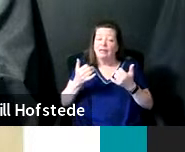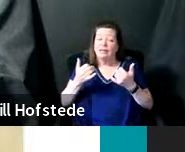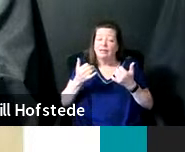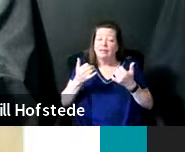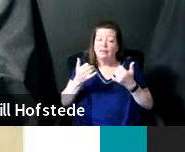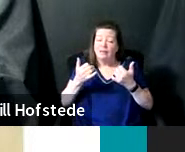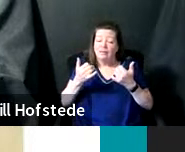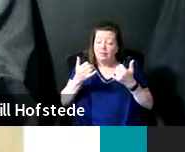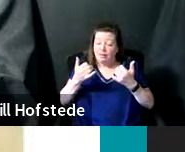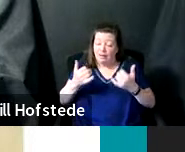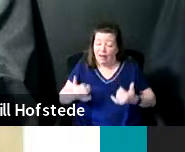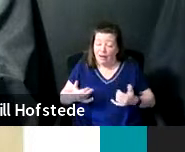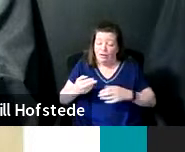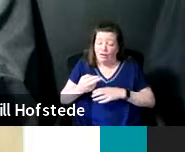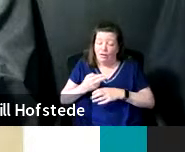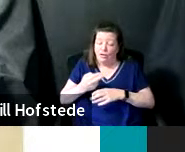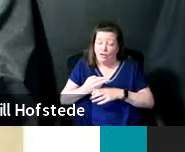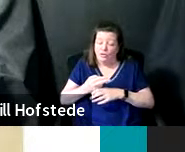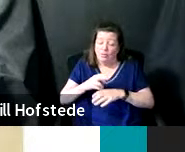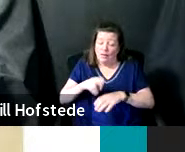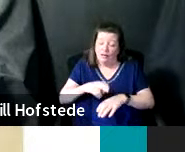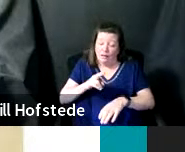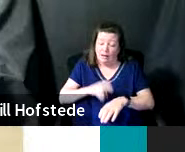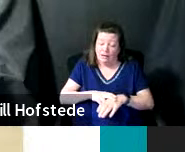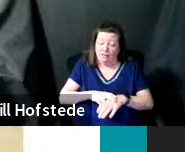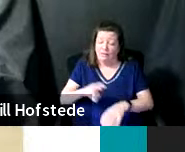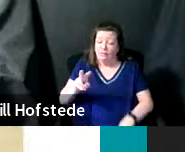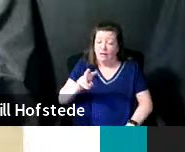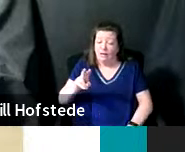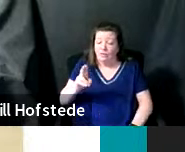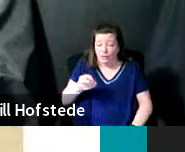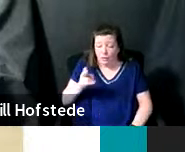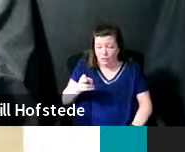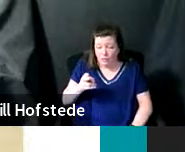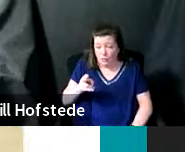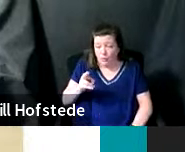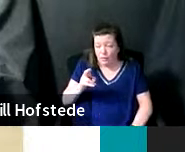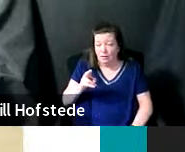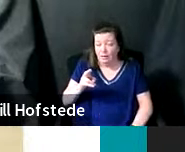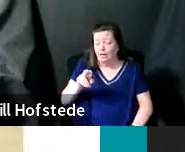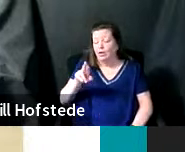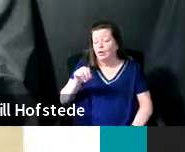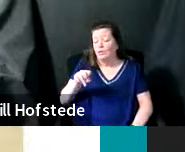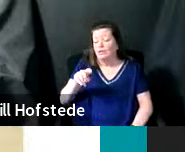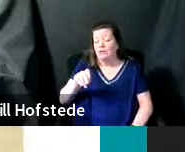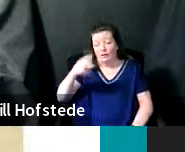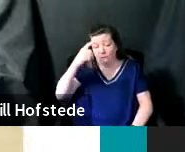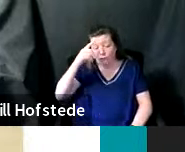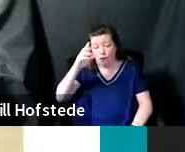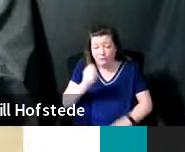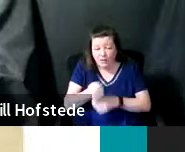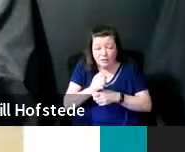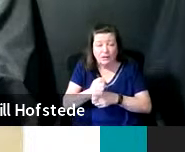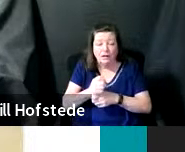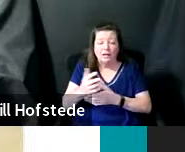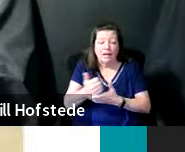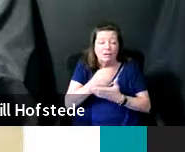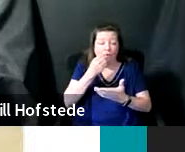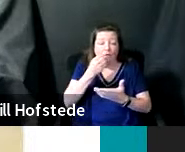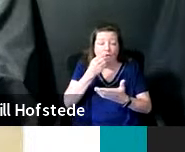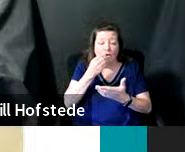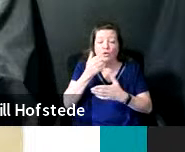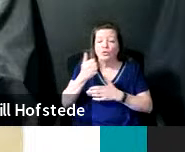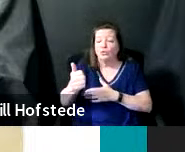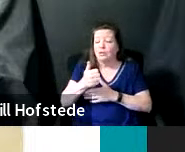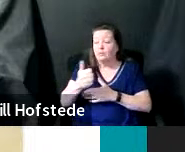occupied by the Vancouver National Historic Reserve, to access the Columbia River for fishing, gathering food, transportation, and even as